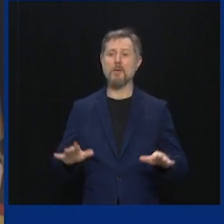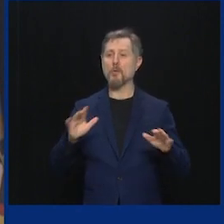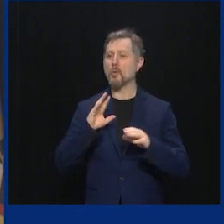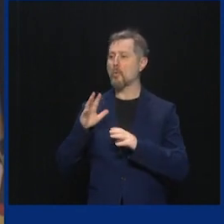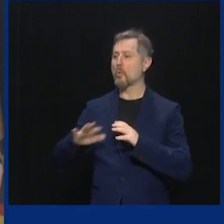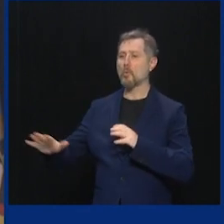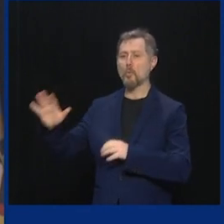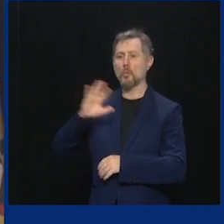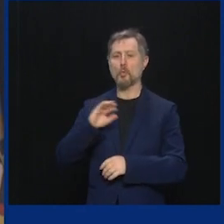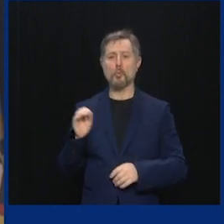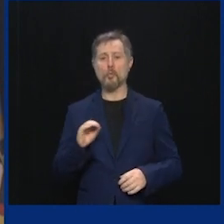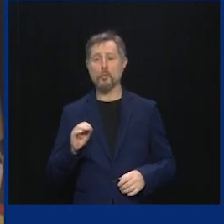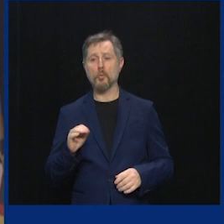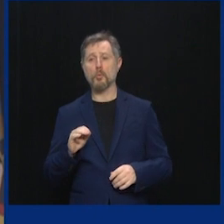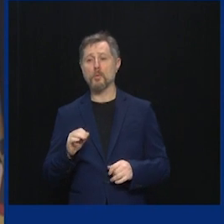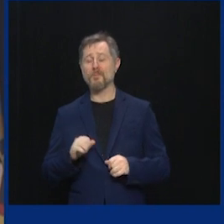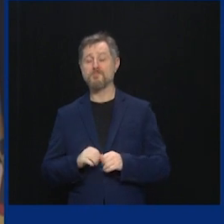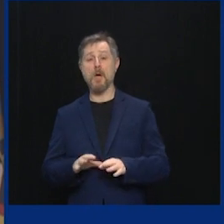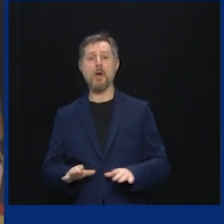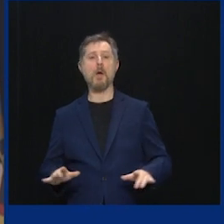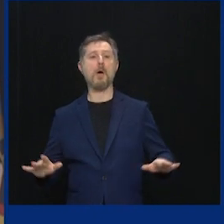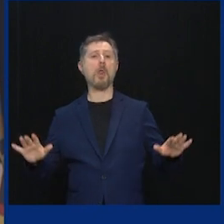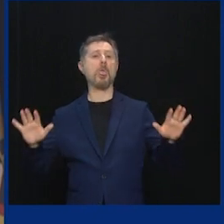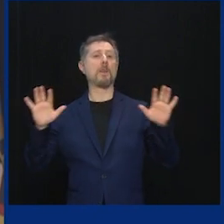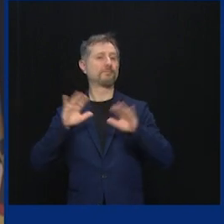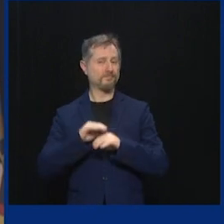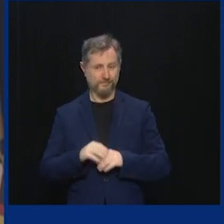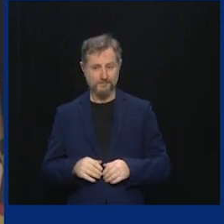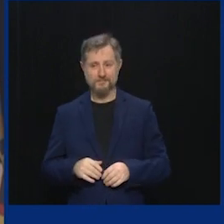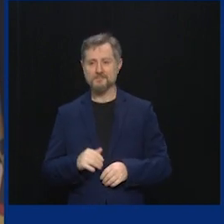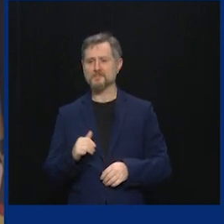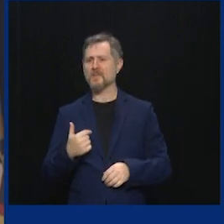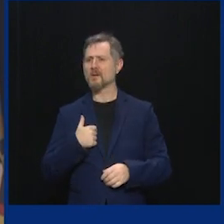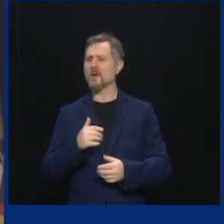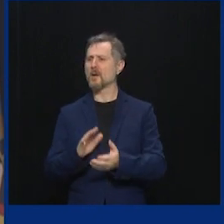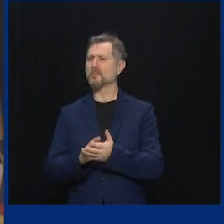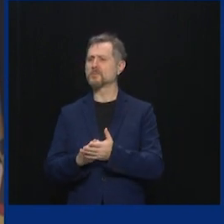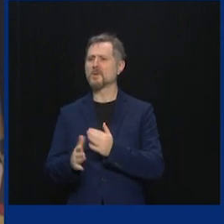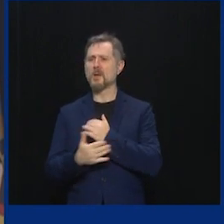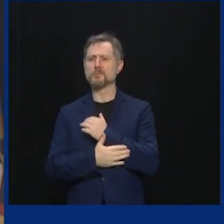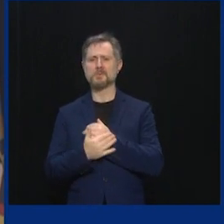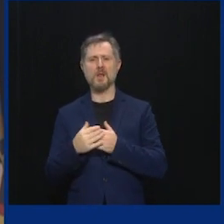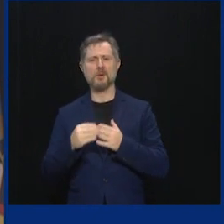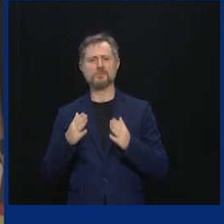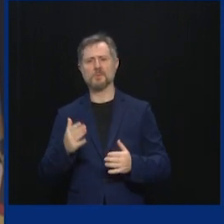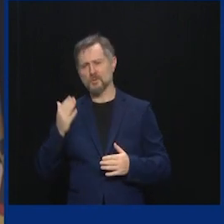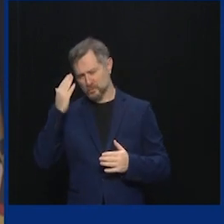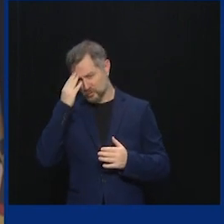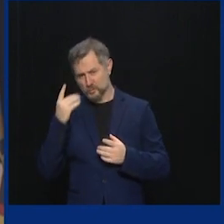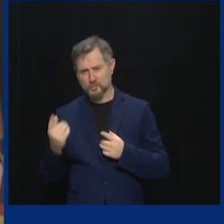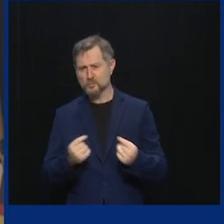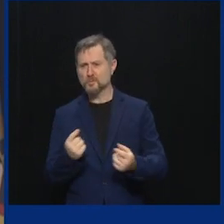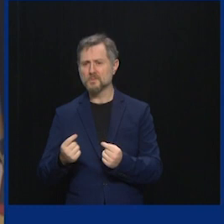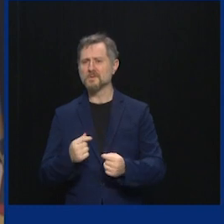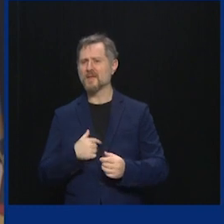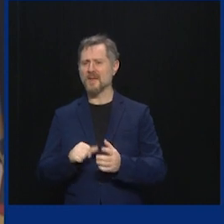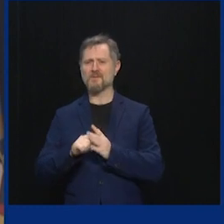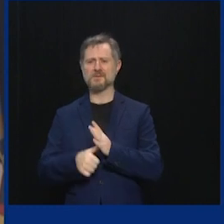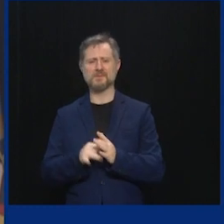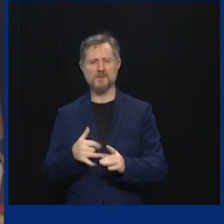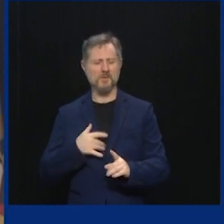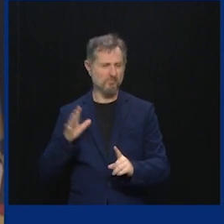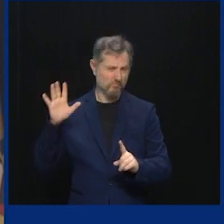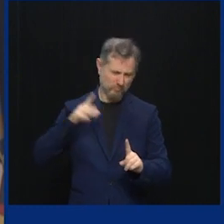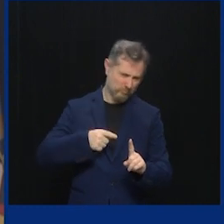there are leaders all across this state, and I commend the county leaders who are doing the right thing and are just reinforcing this message. It is